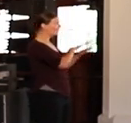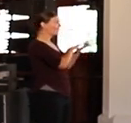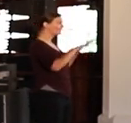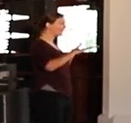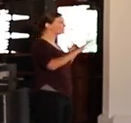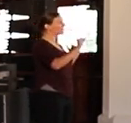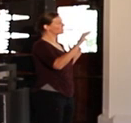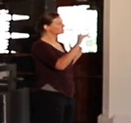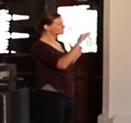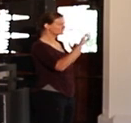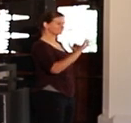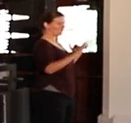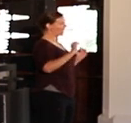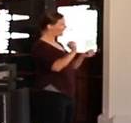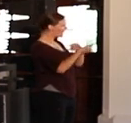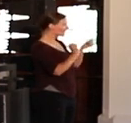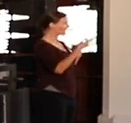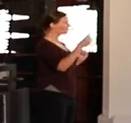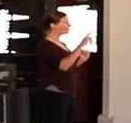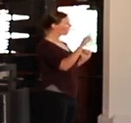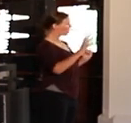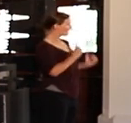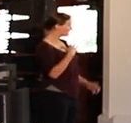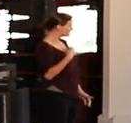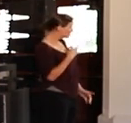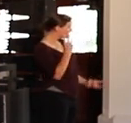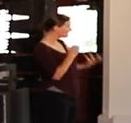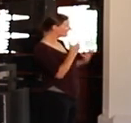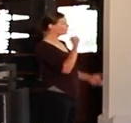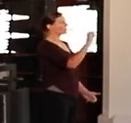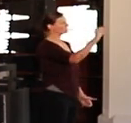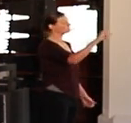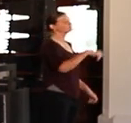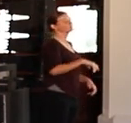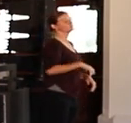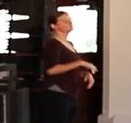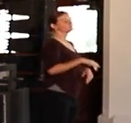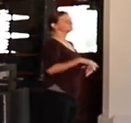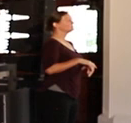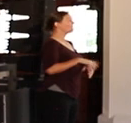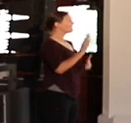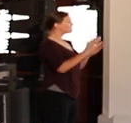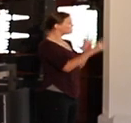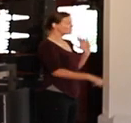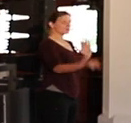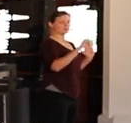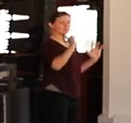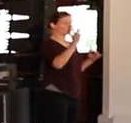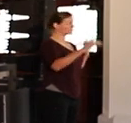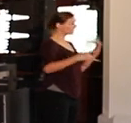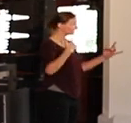Scotty Athletics polo for Agnes Scott. Some of you are